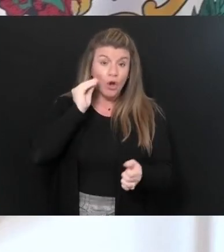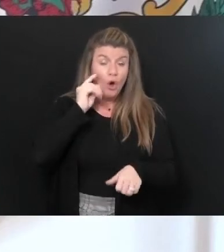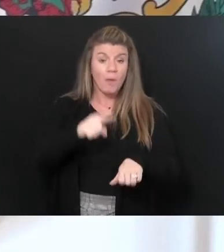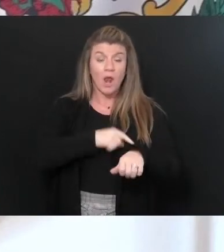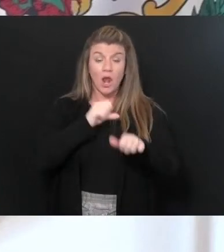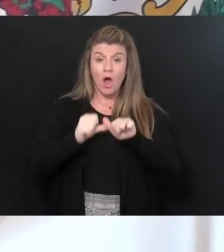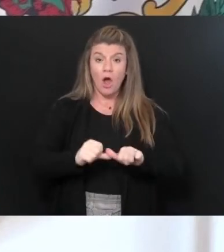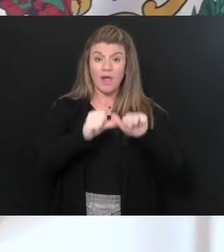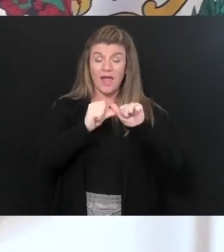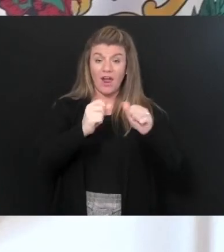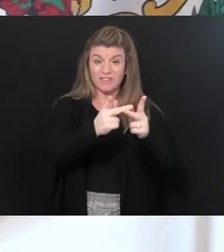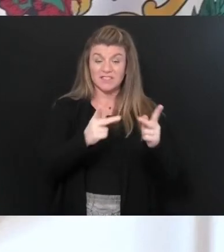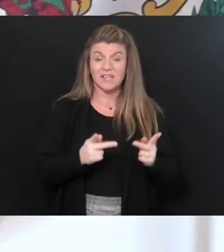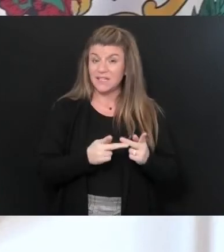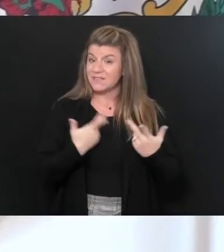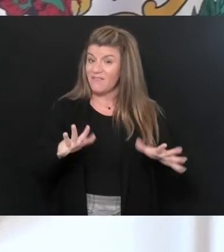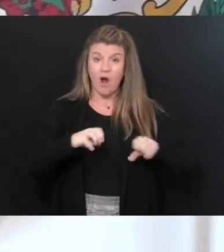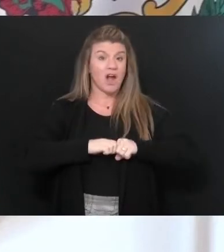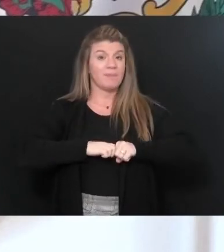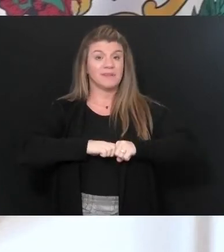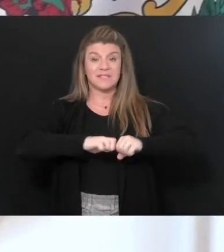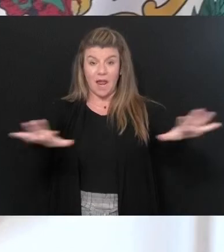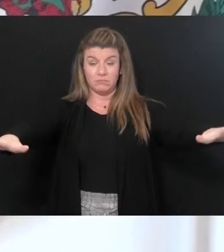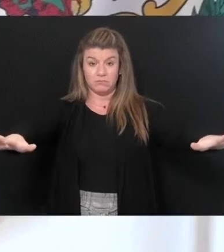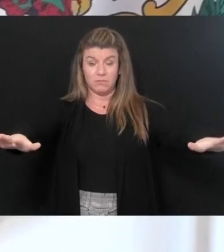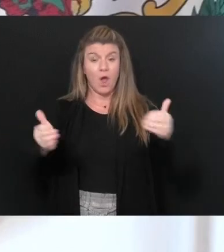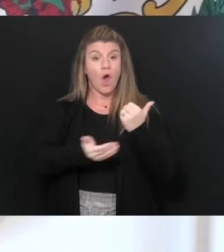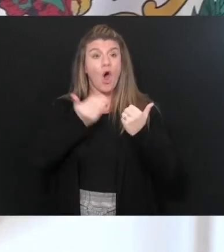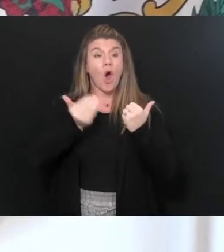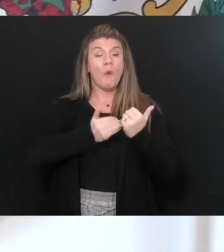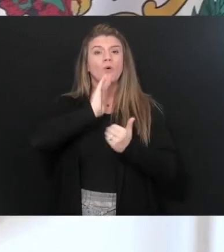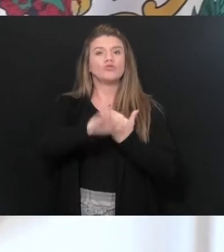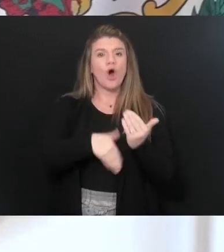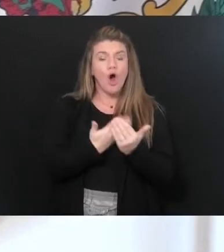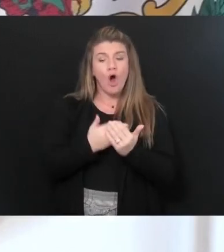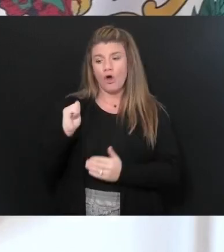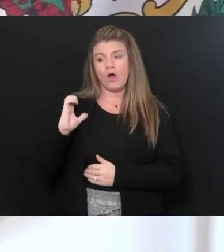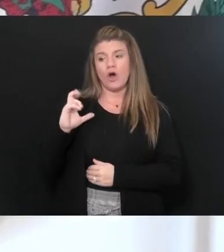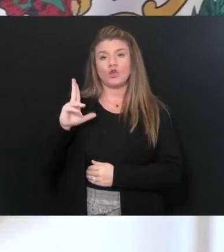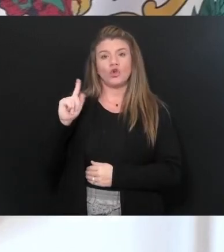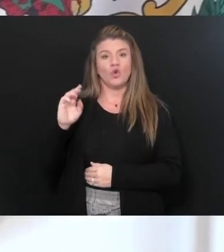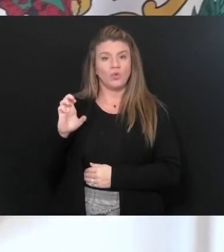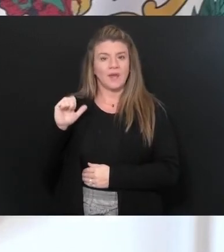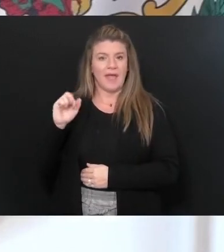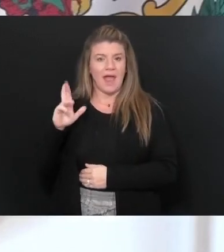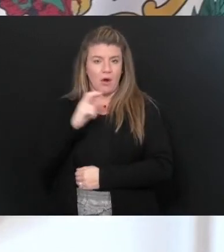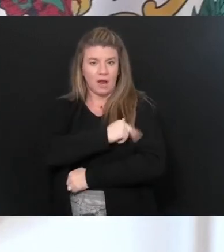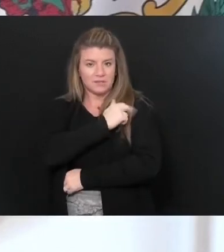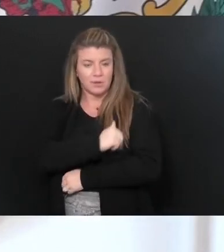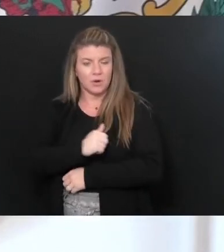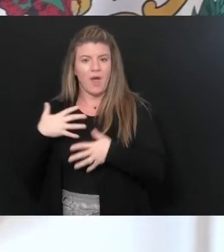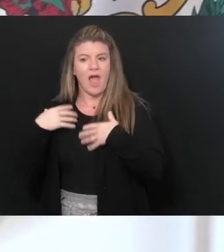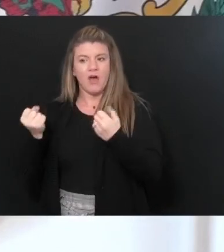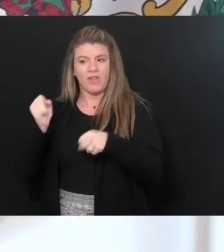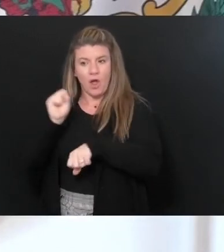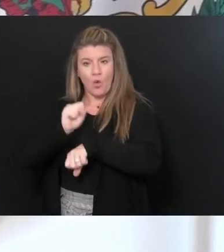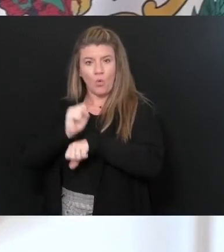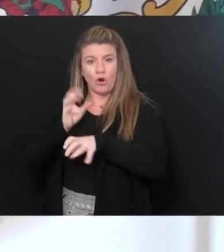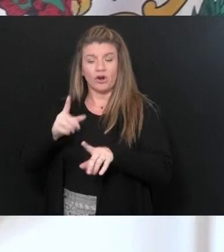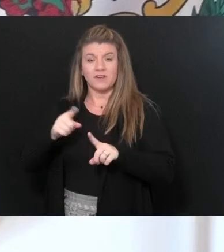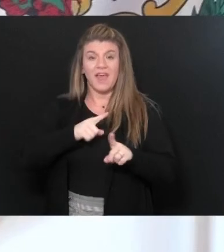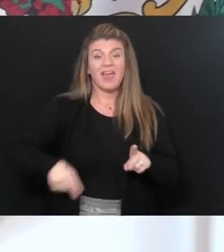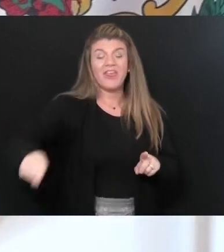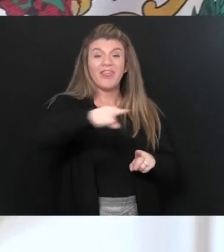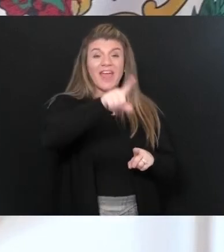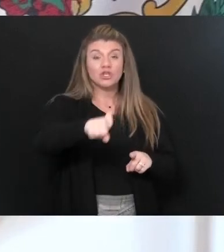care facilities, and nearly all of our acute care hospitals. Healthcare workers will be completed